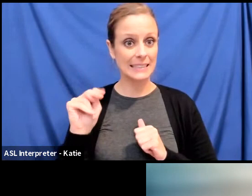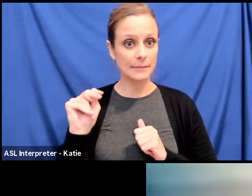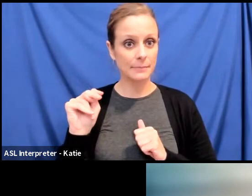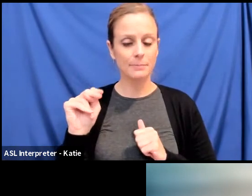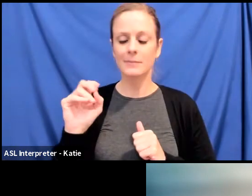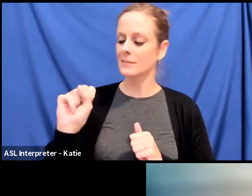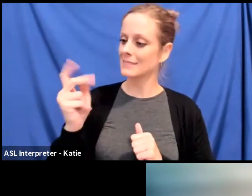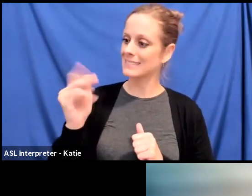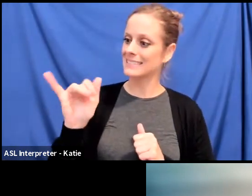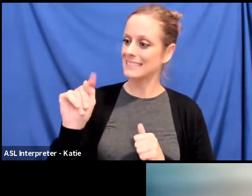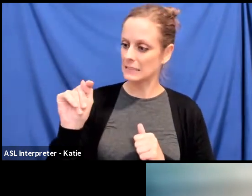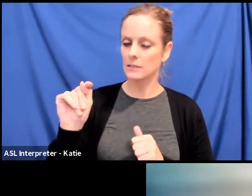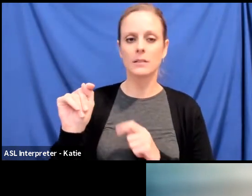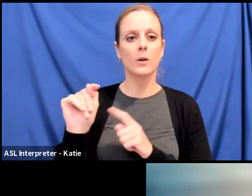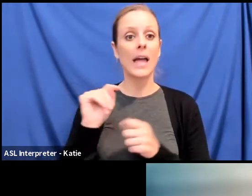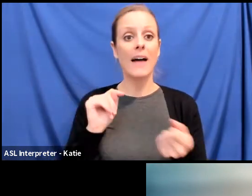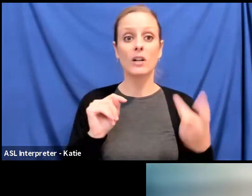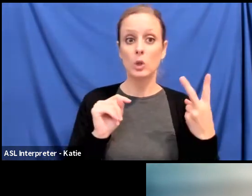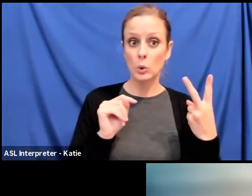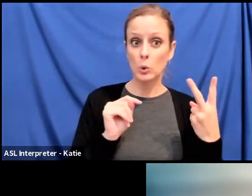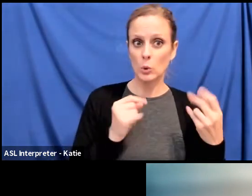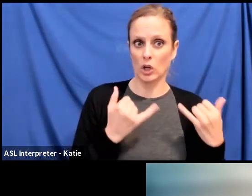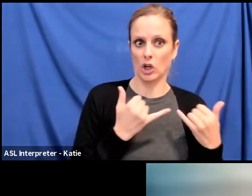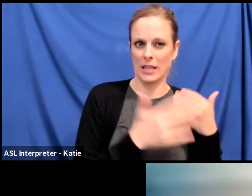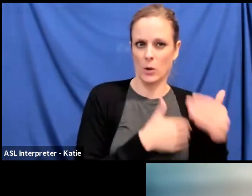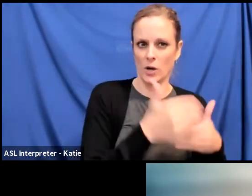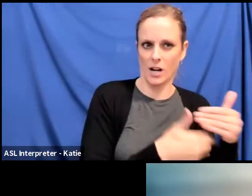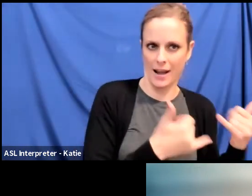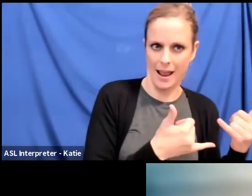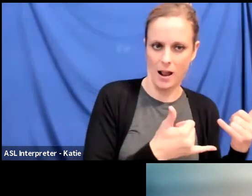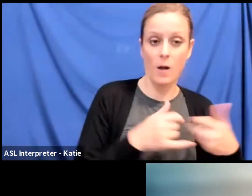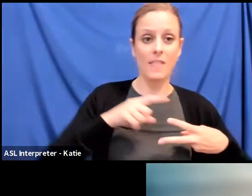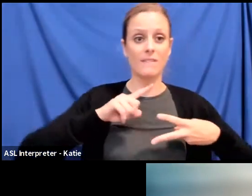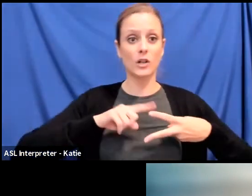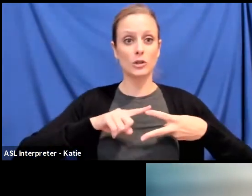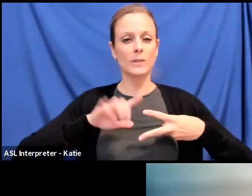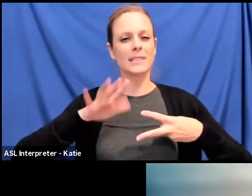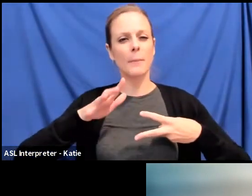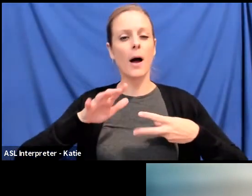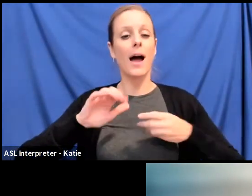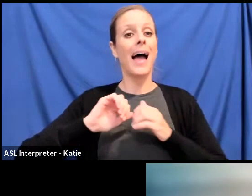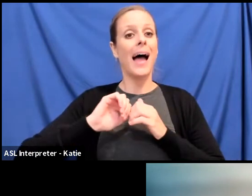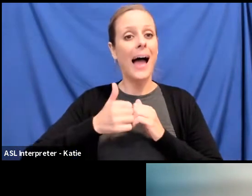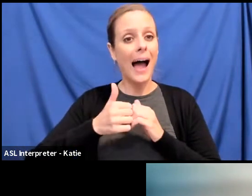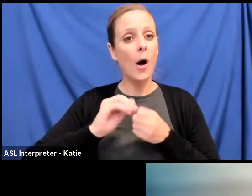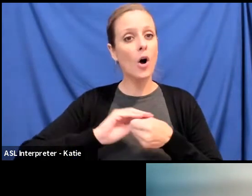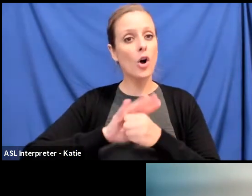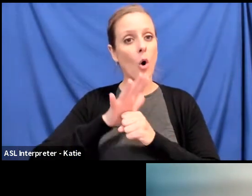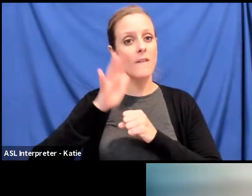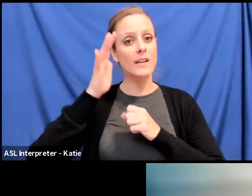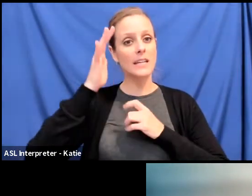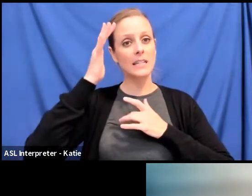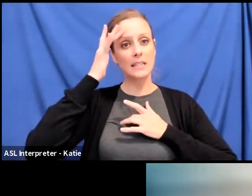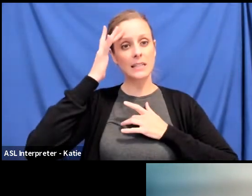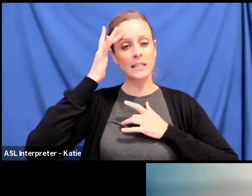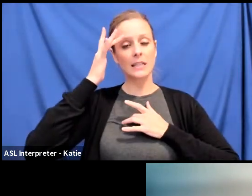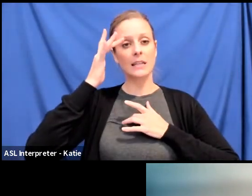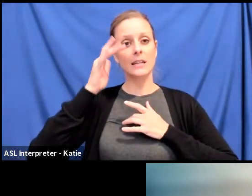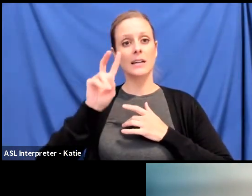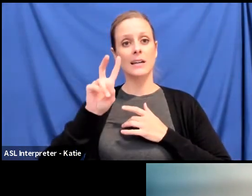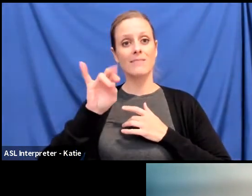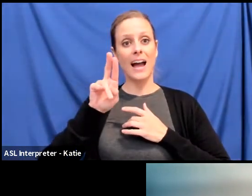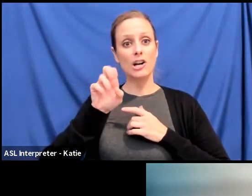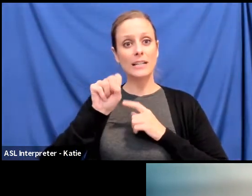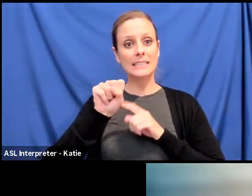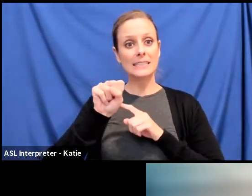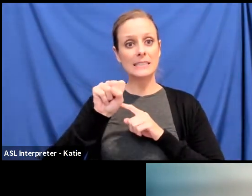2 that are in the works right now. The first is kind of about the way COVID-19, the virus interacts with an individual who